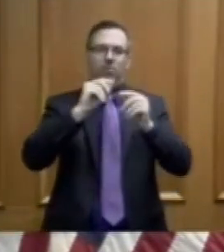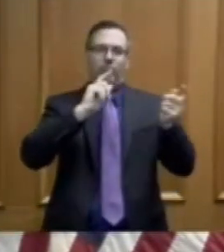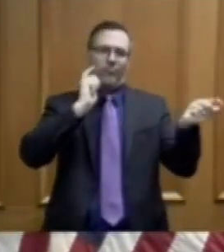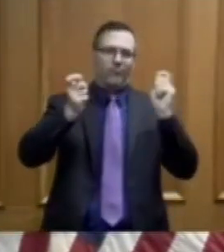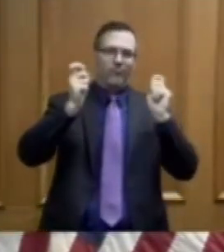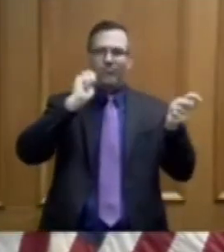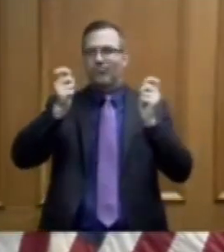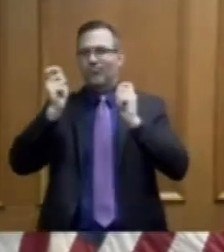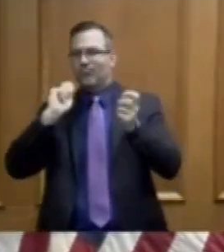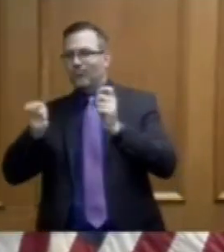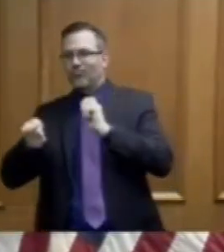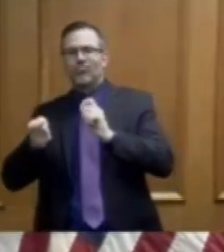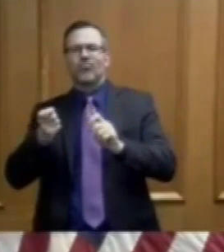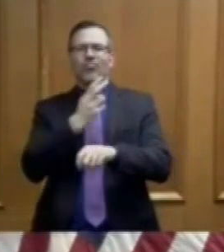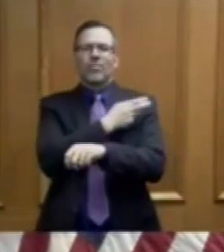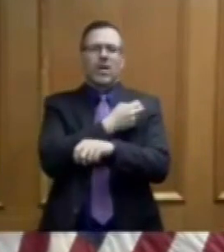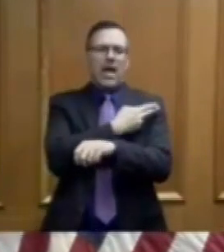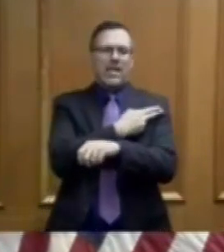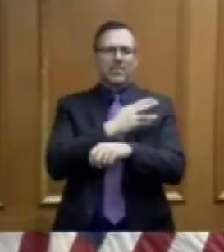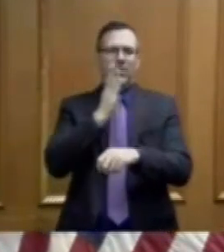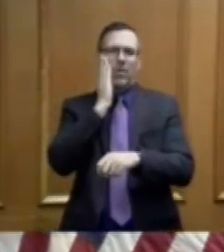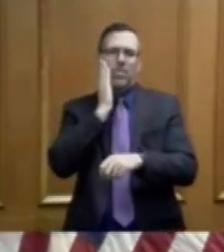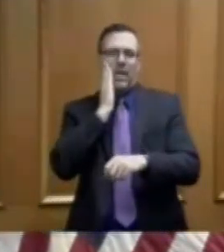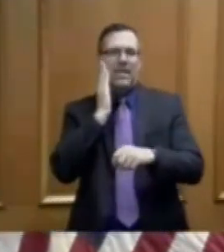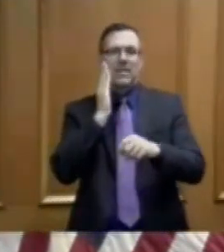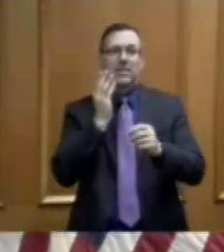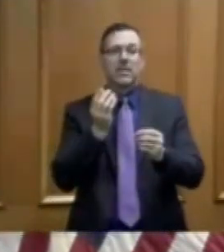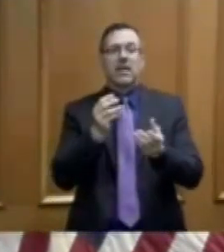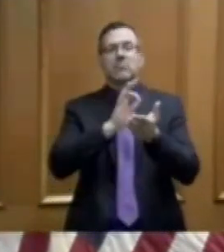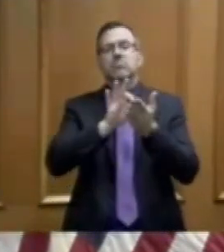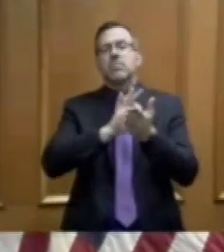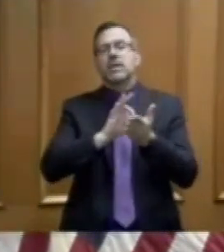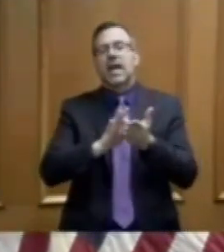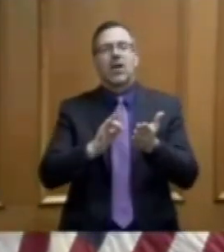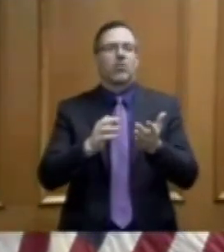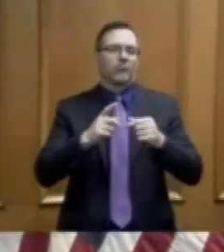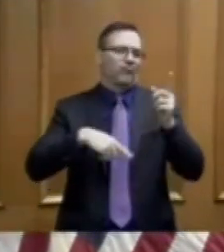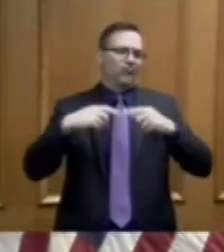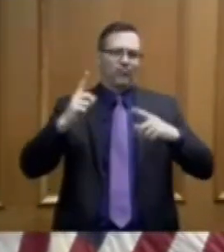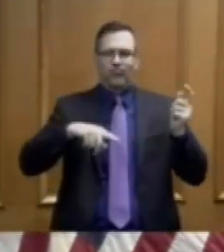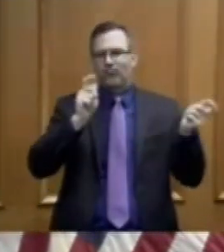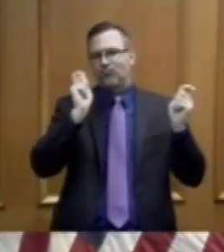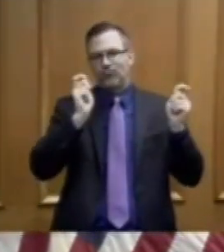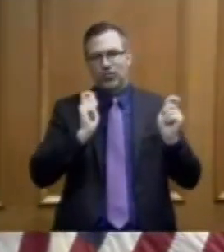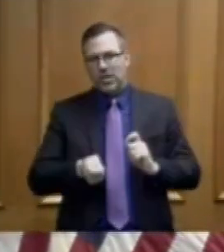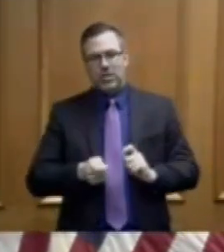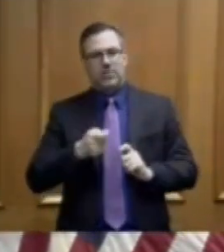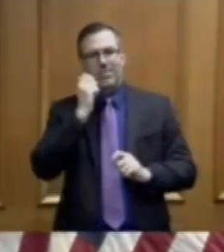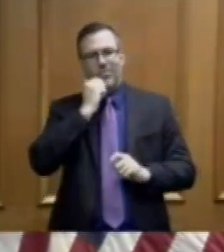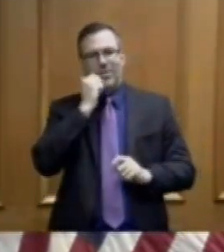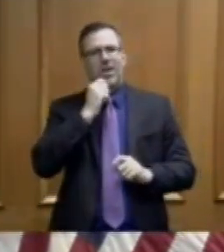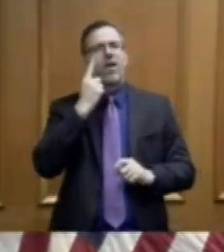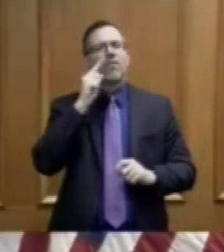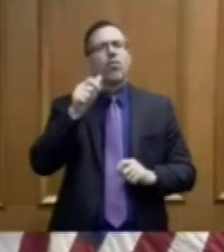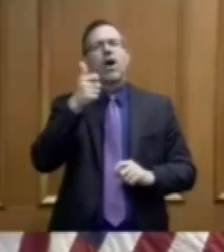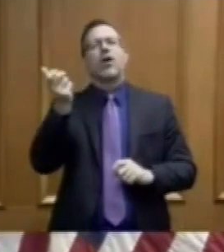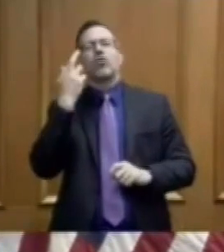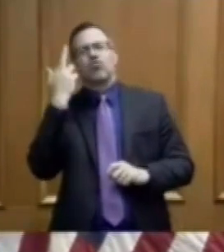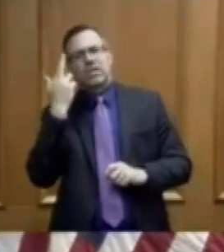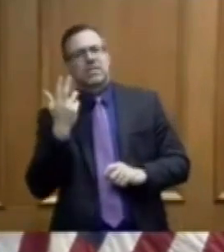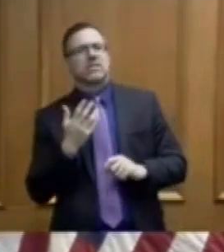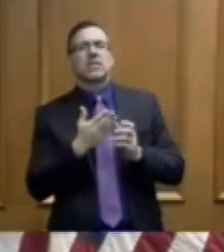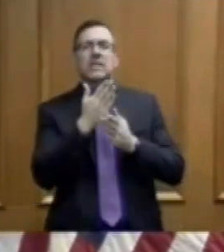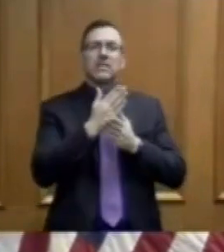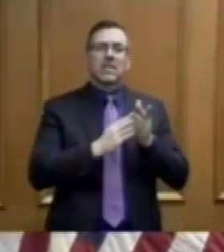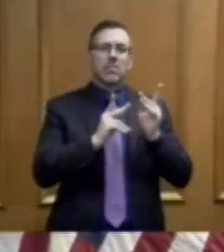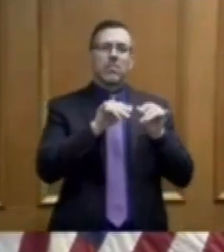Hospital bed capacity fluctuates with, there are a lot of other patients for other reasons in our state that are occupying or clearing